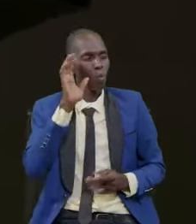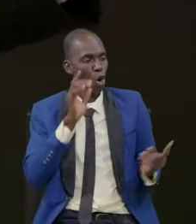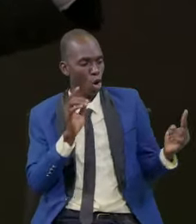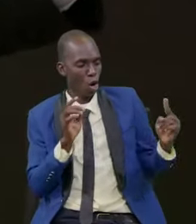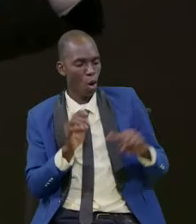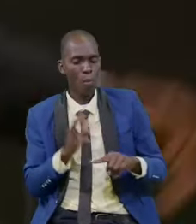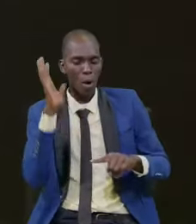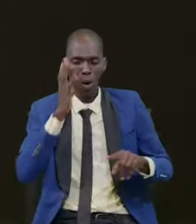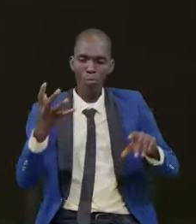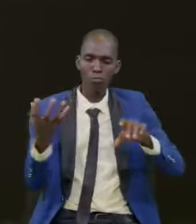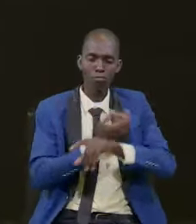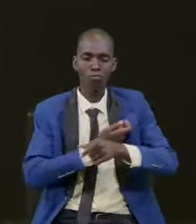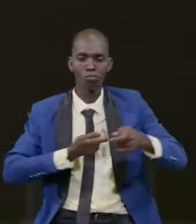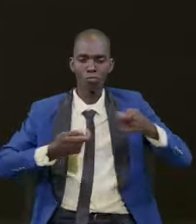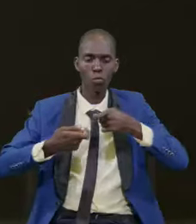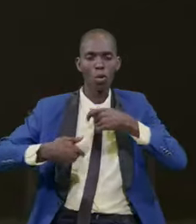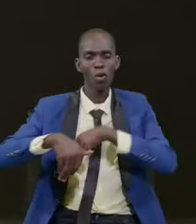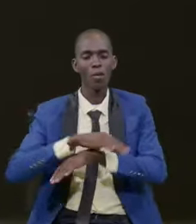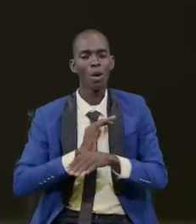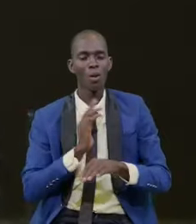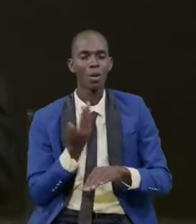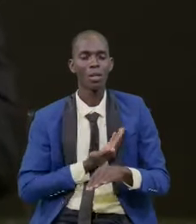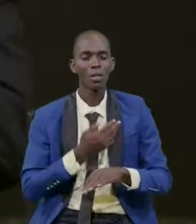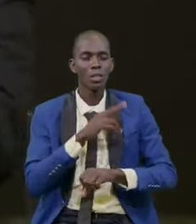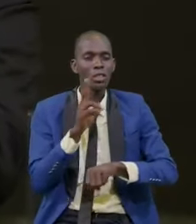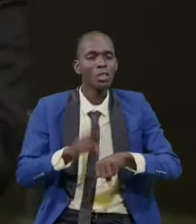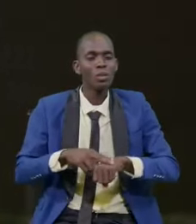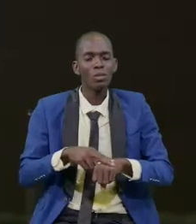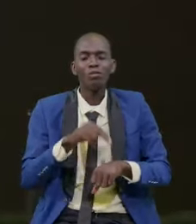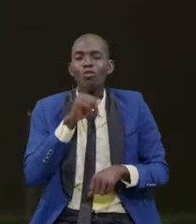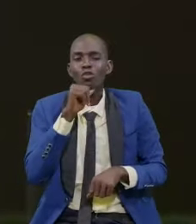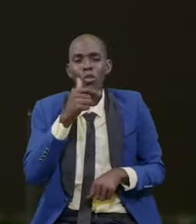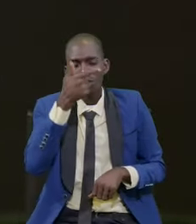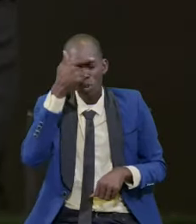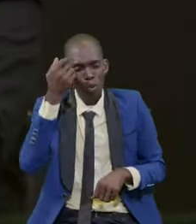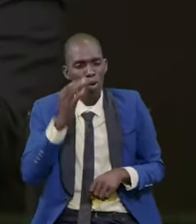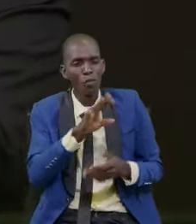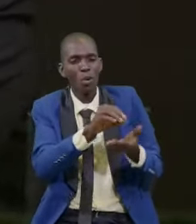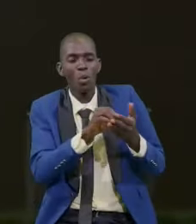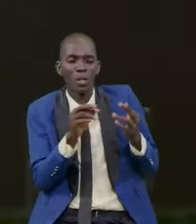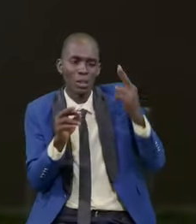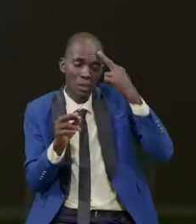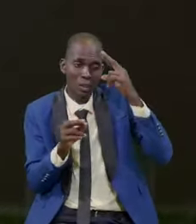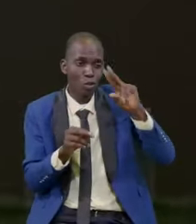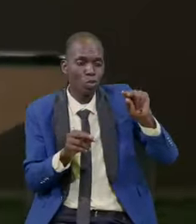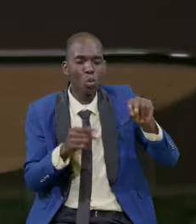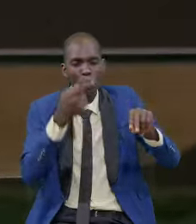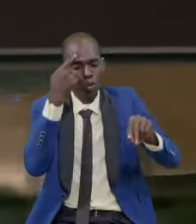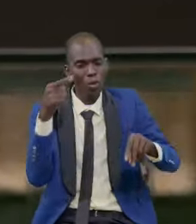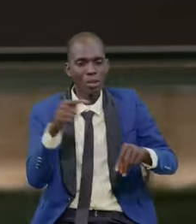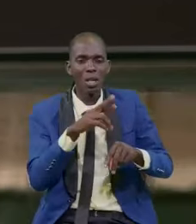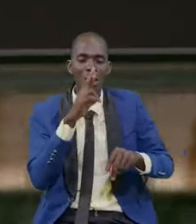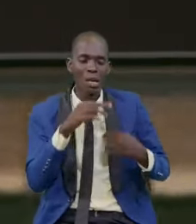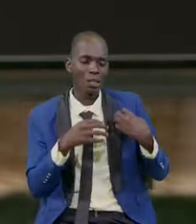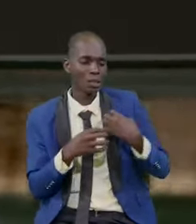the reasons they were giving, because of that, words of envy, that's why they wanted to destroy him. When we're